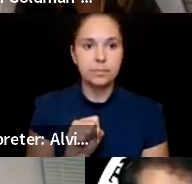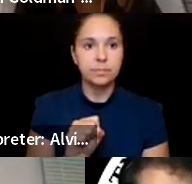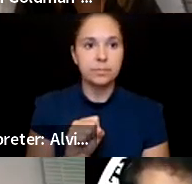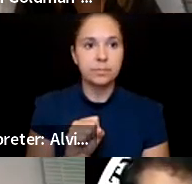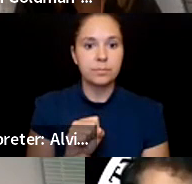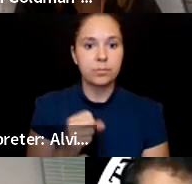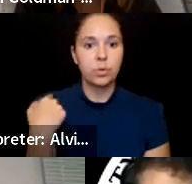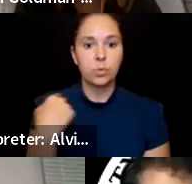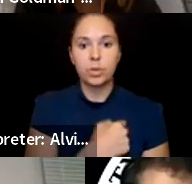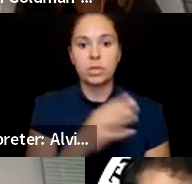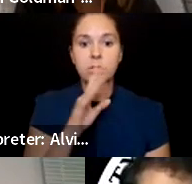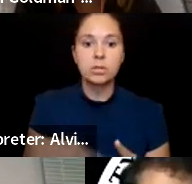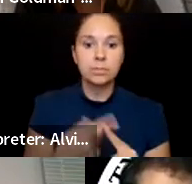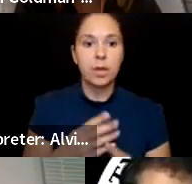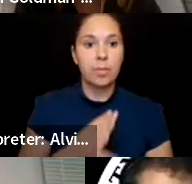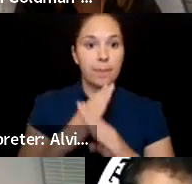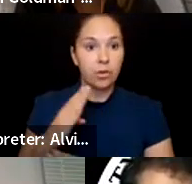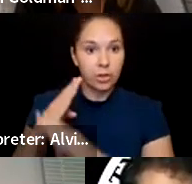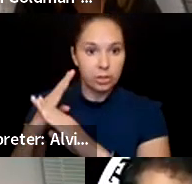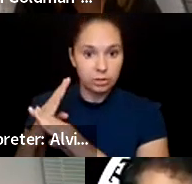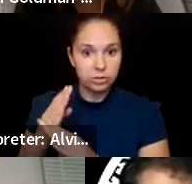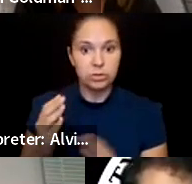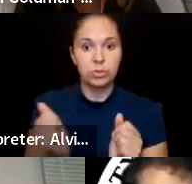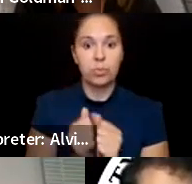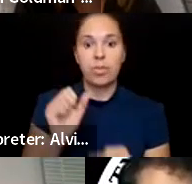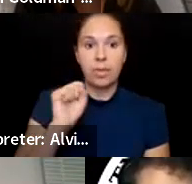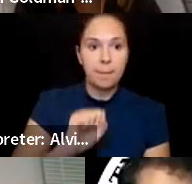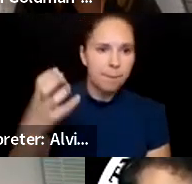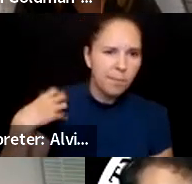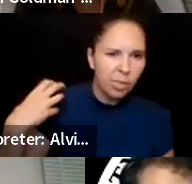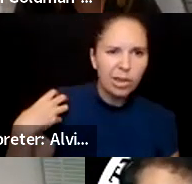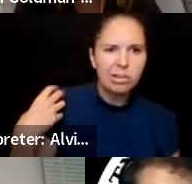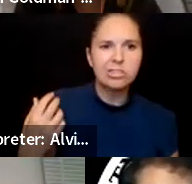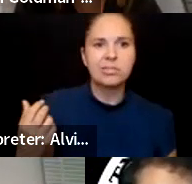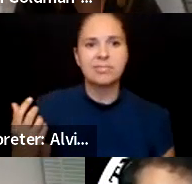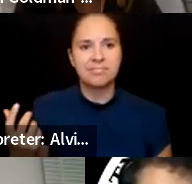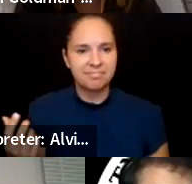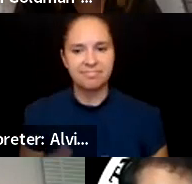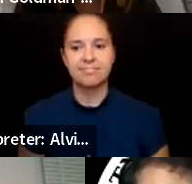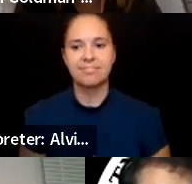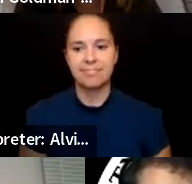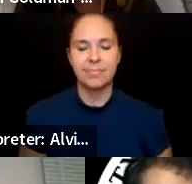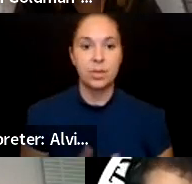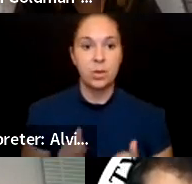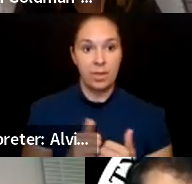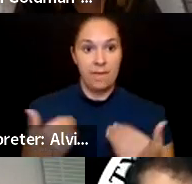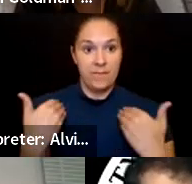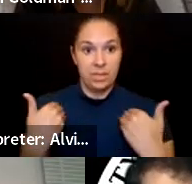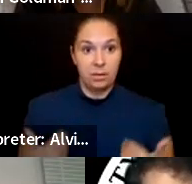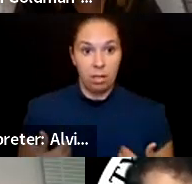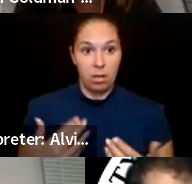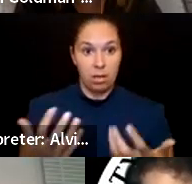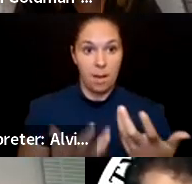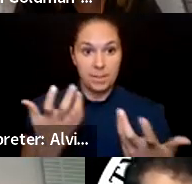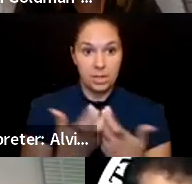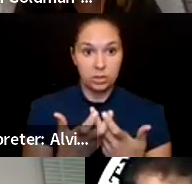We talked about the barriers, with employers, with physical accommodations